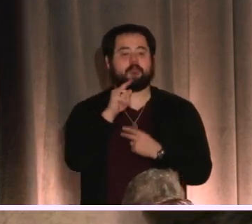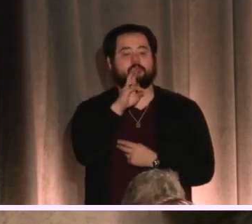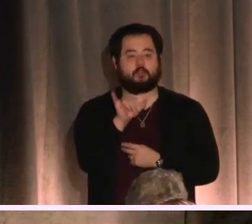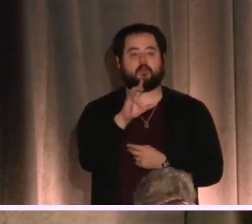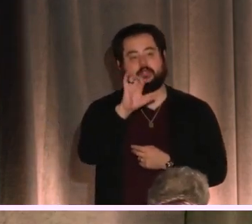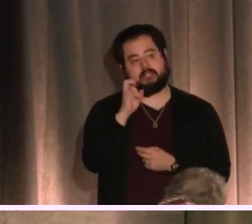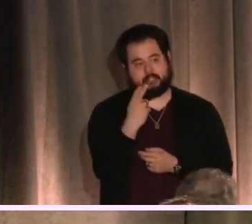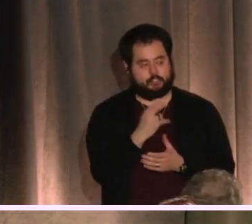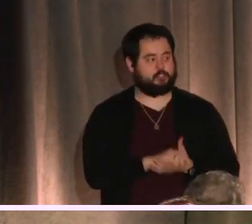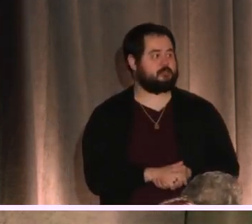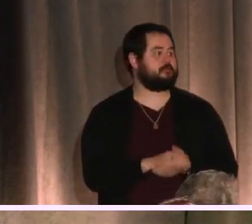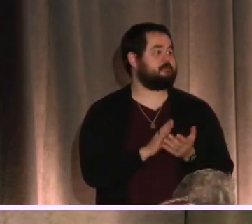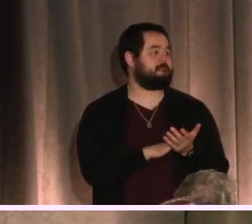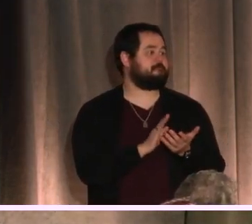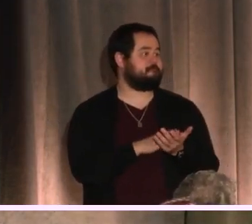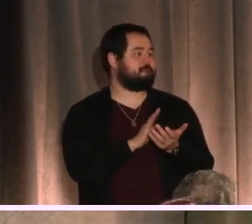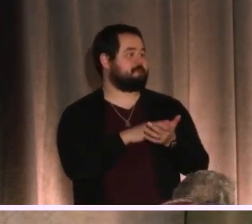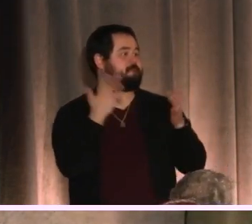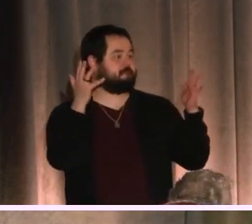to go, Ira.